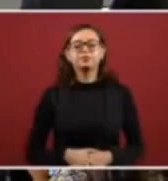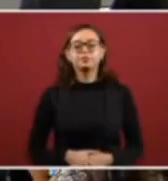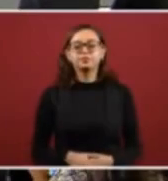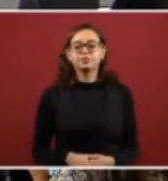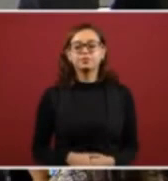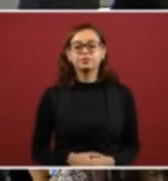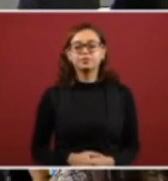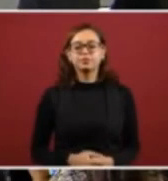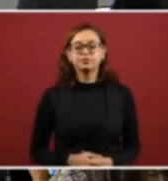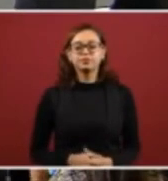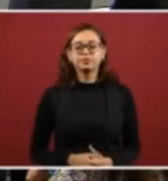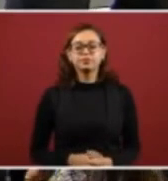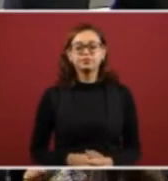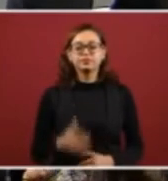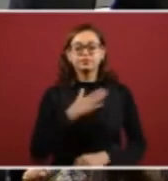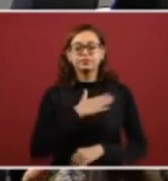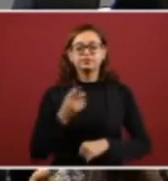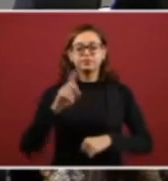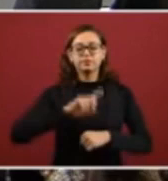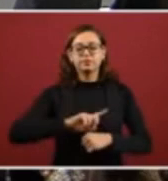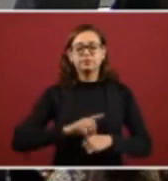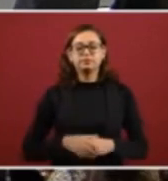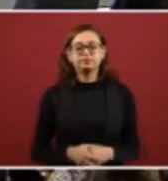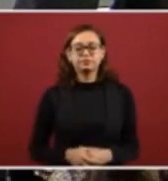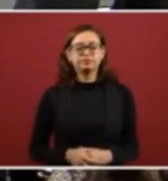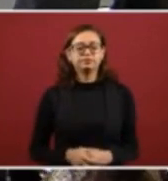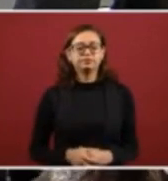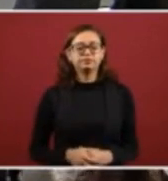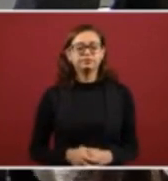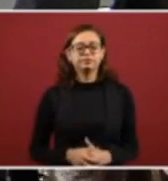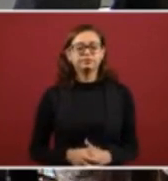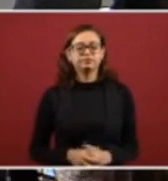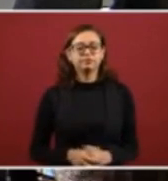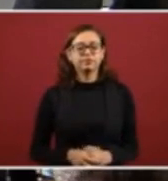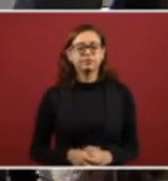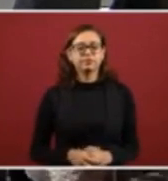And here we go. So the president is coming up.